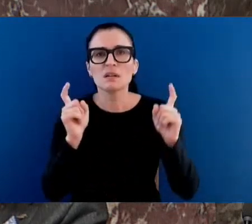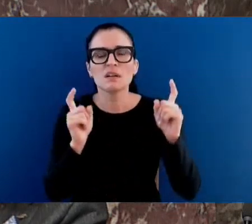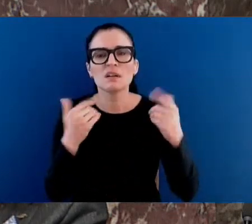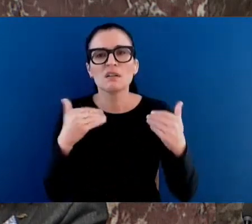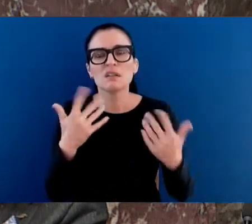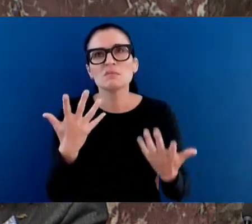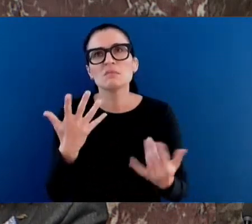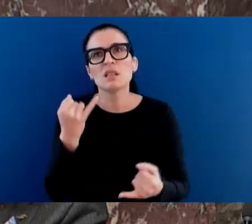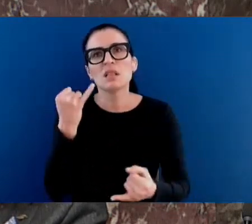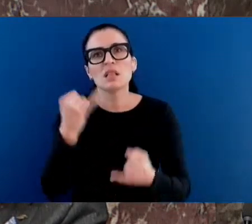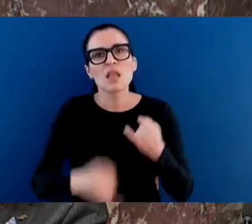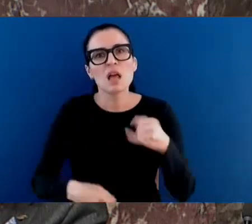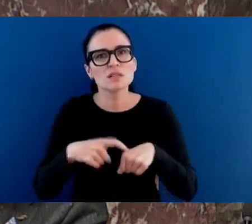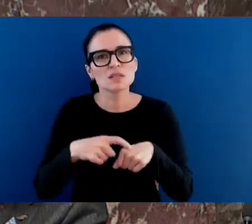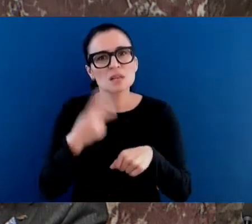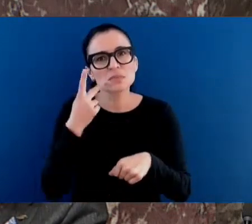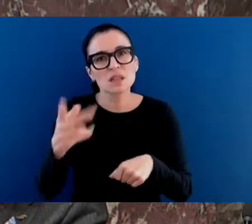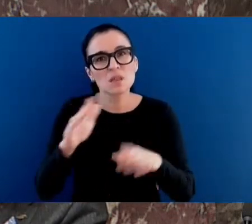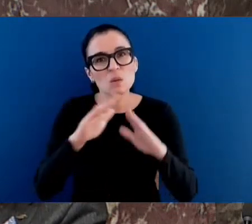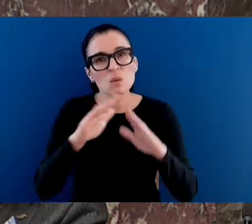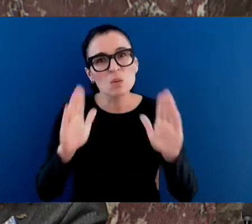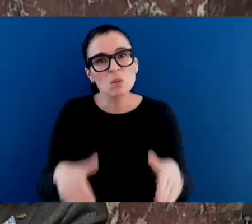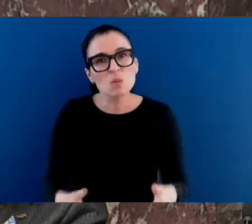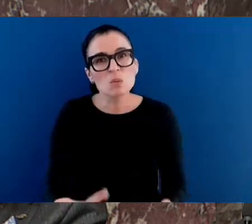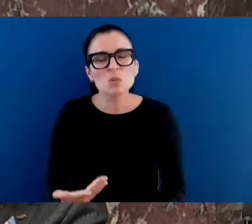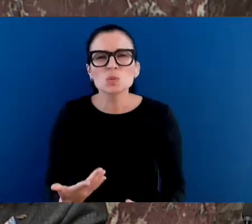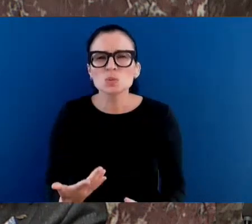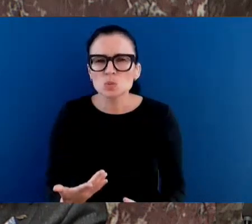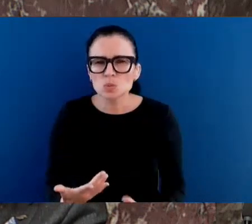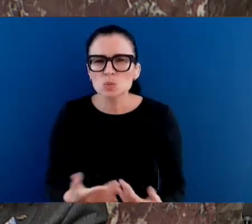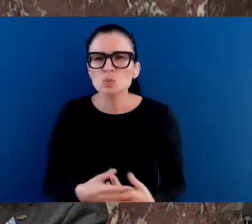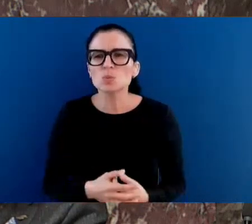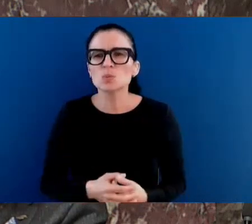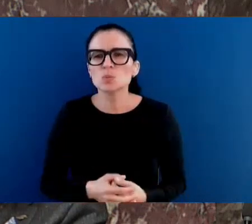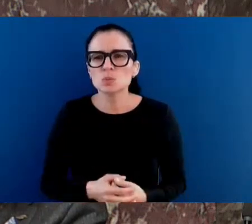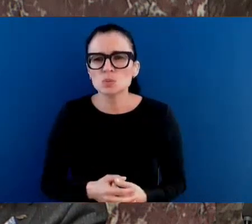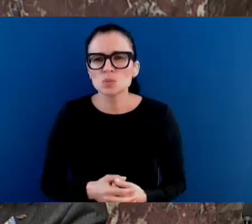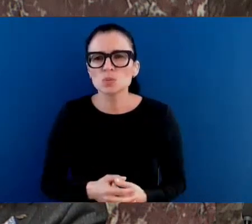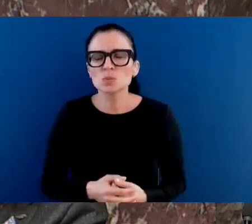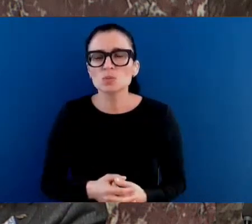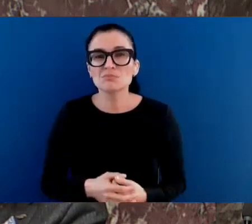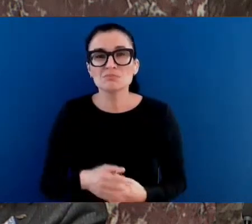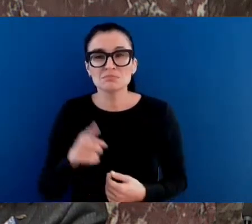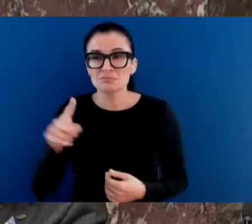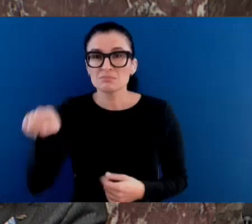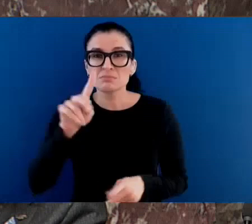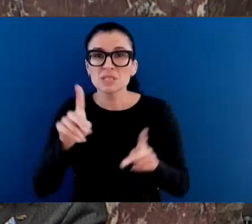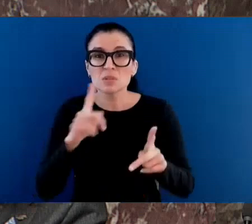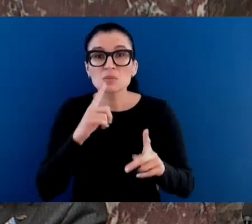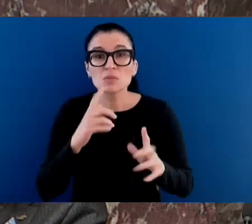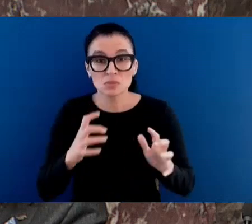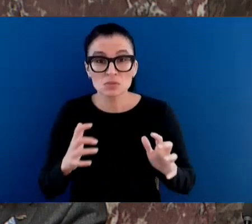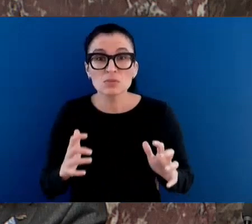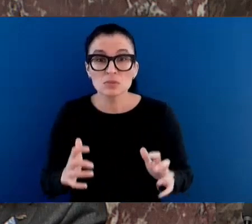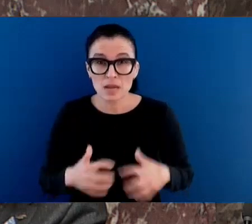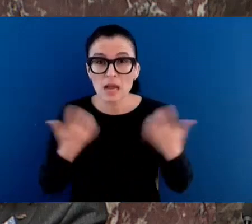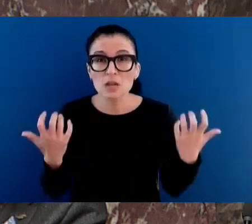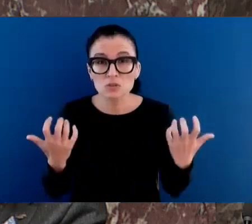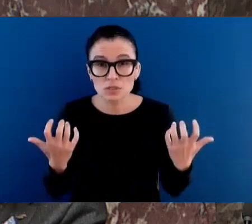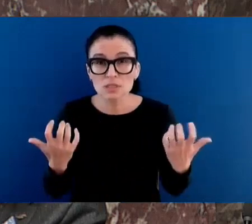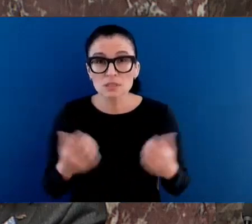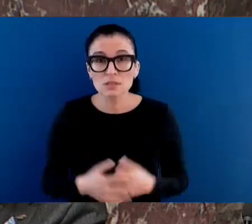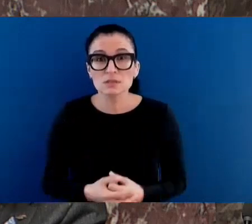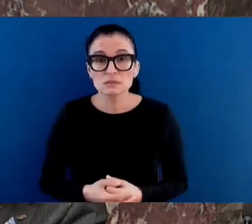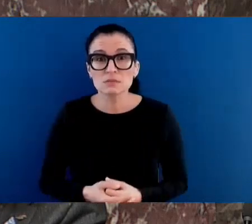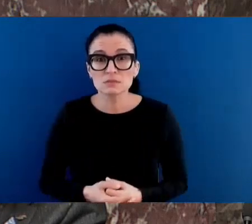But you know, Honourable Speaker, people are angry. Residents in my community are furious at this government and